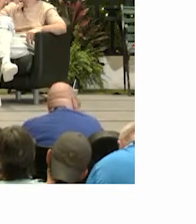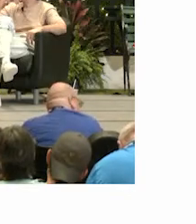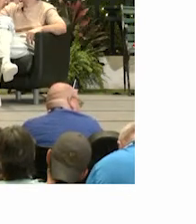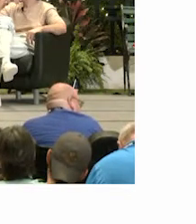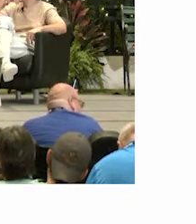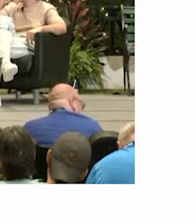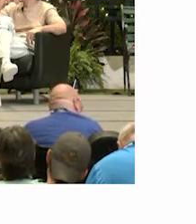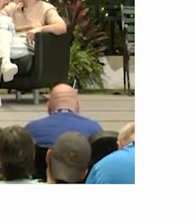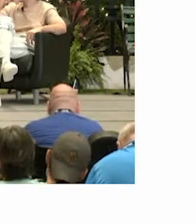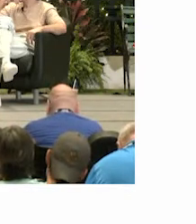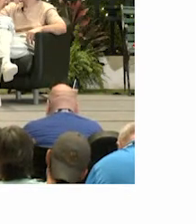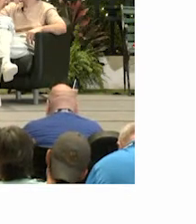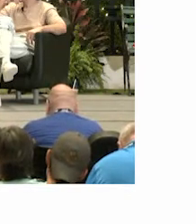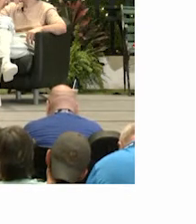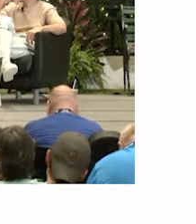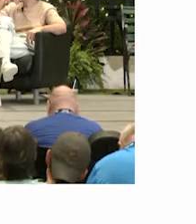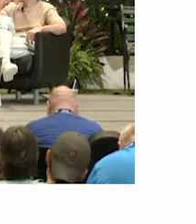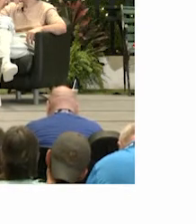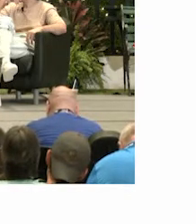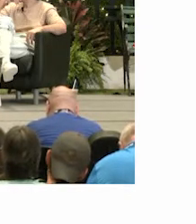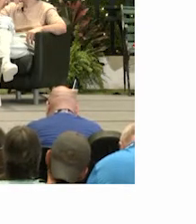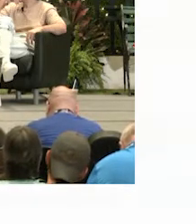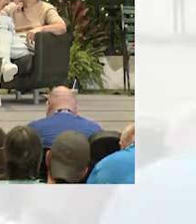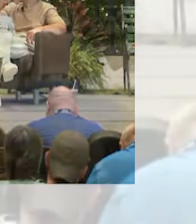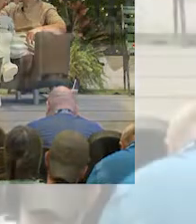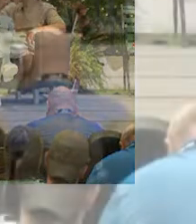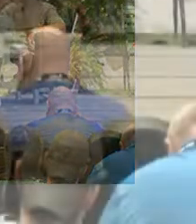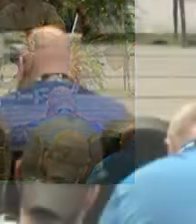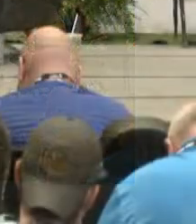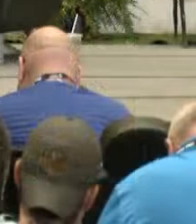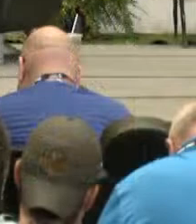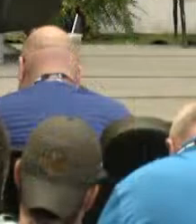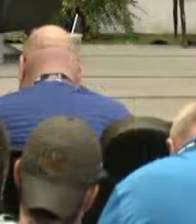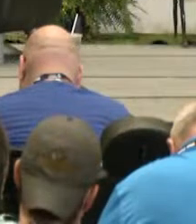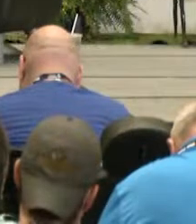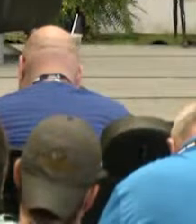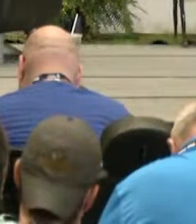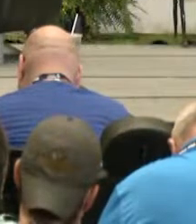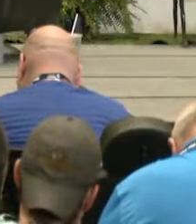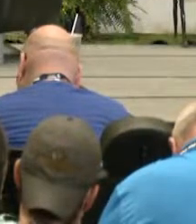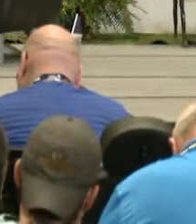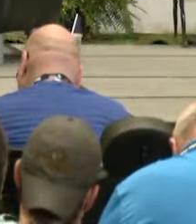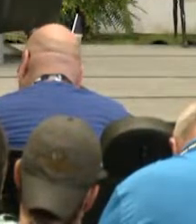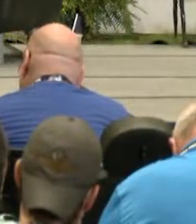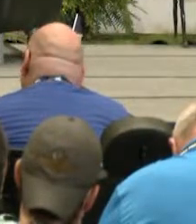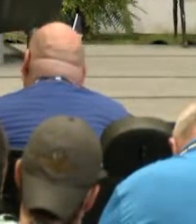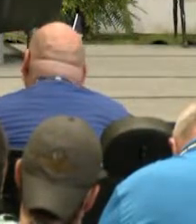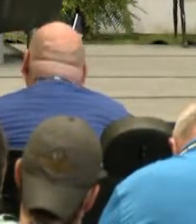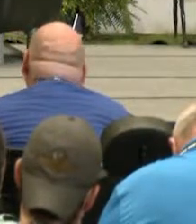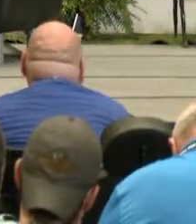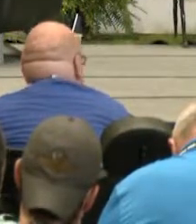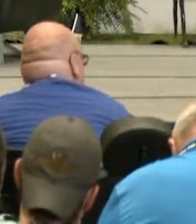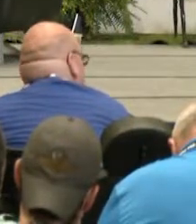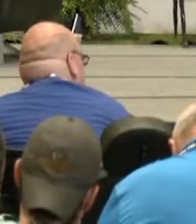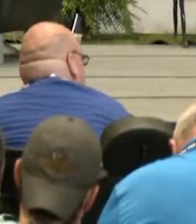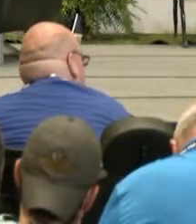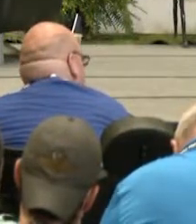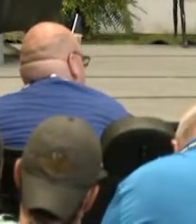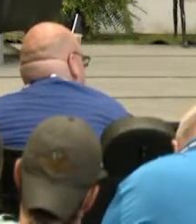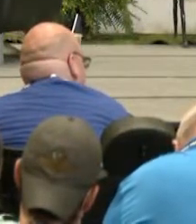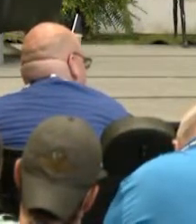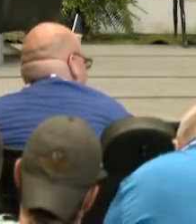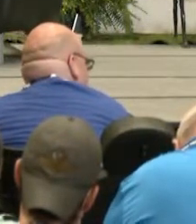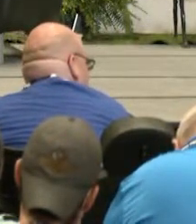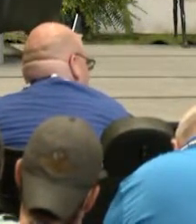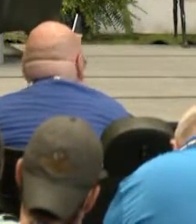if you want to act, you should have a community of actors. So it was like, oh my God, I was so impressed. It was so